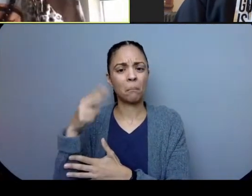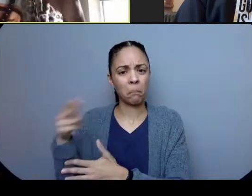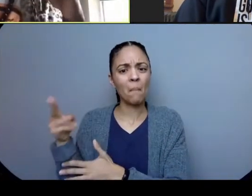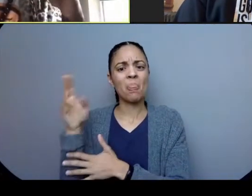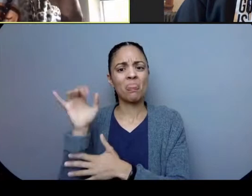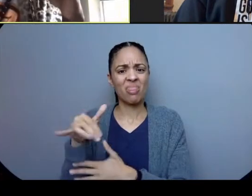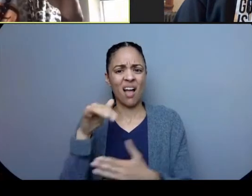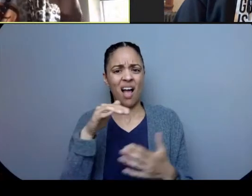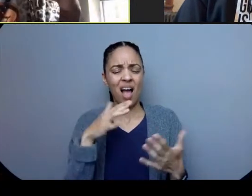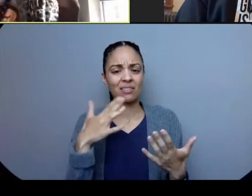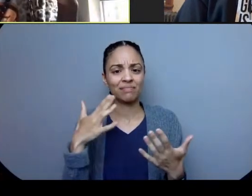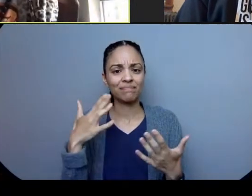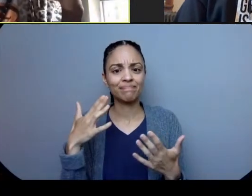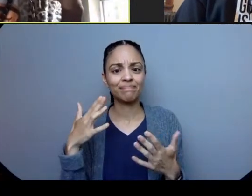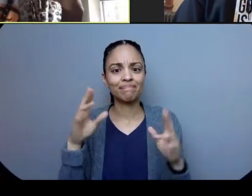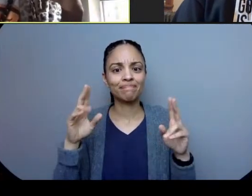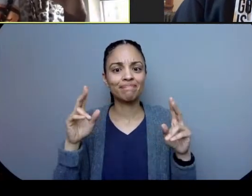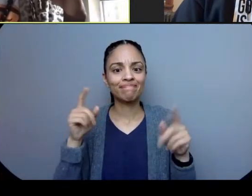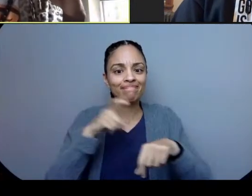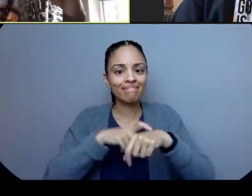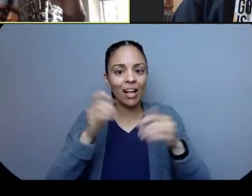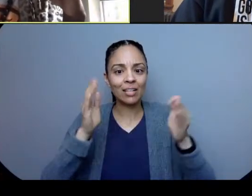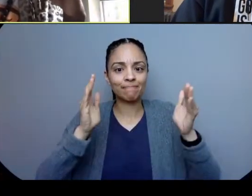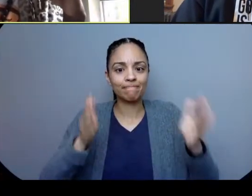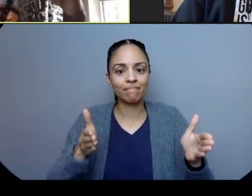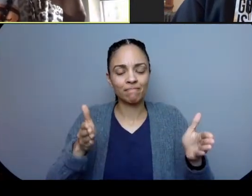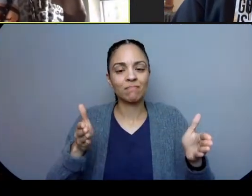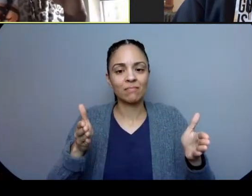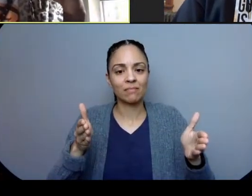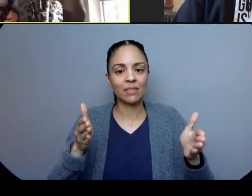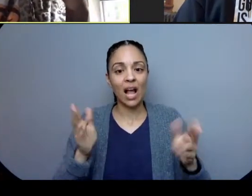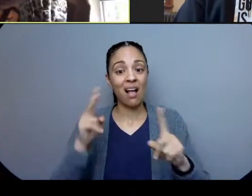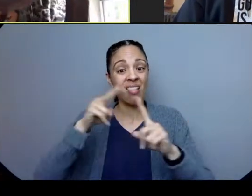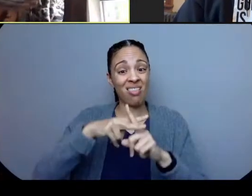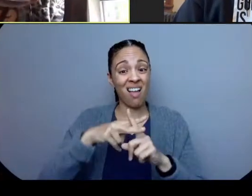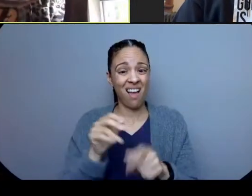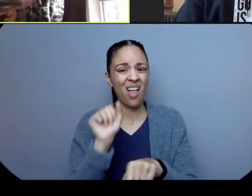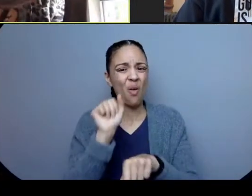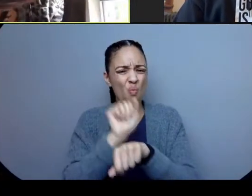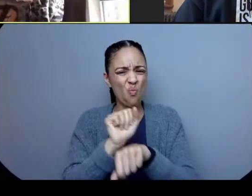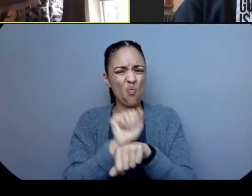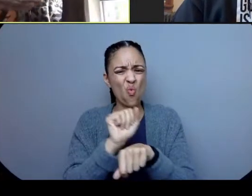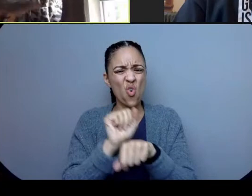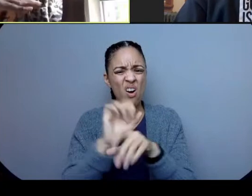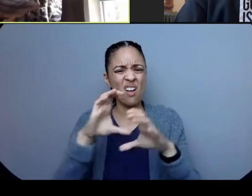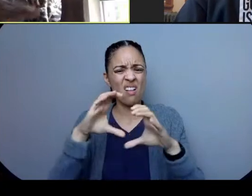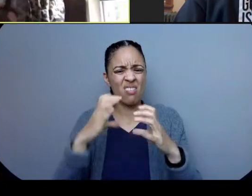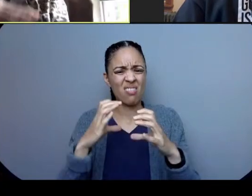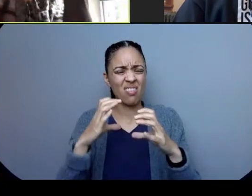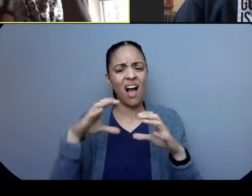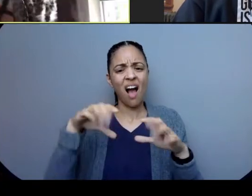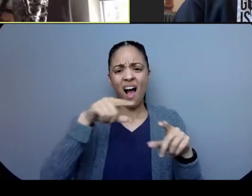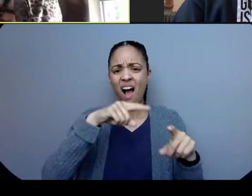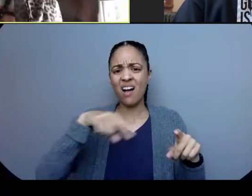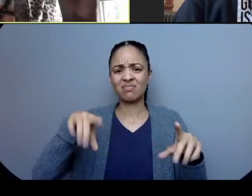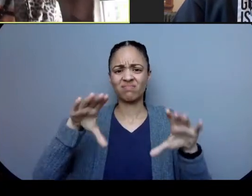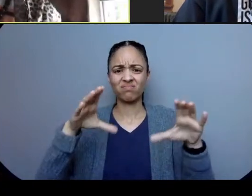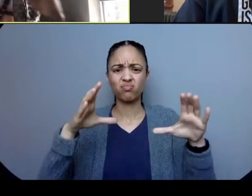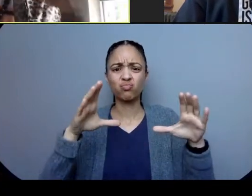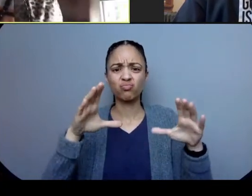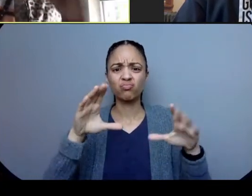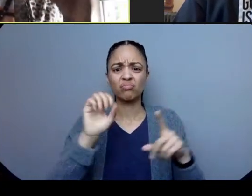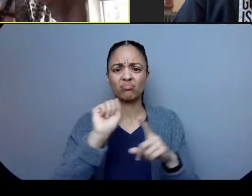was working class, but because we were at the bottom of the barrel, it was like